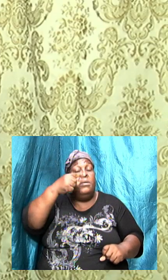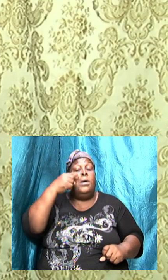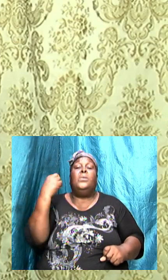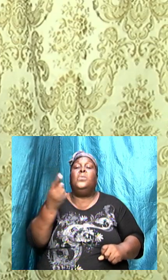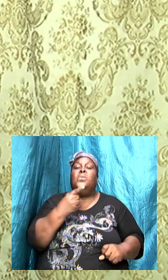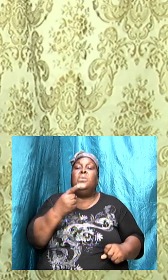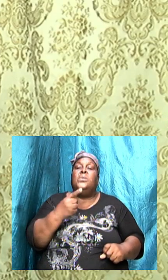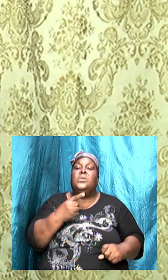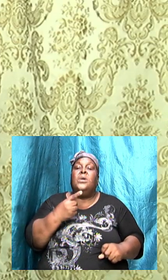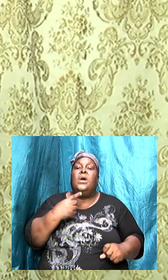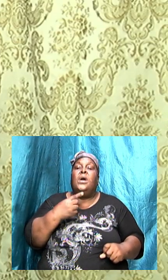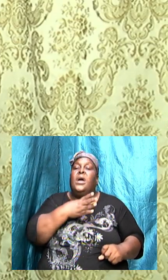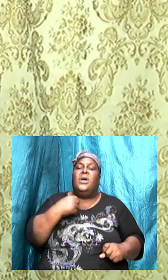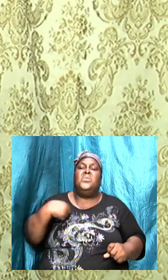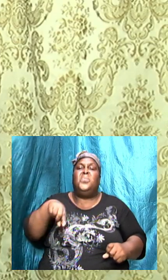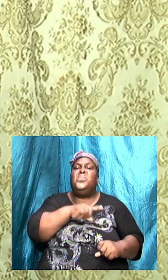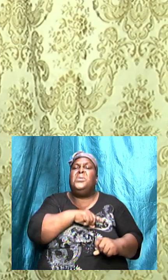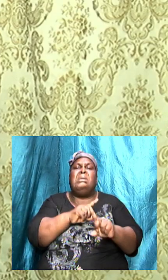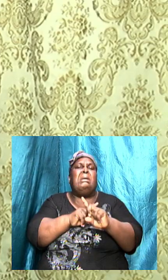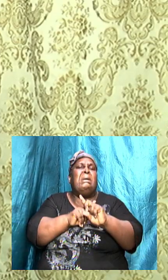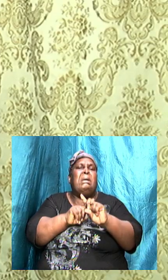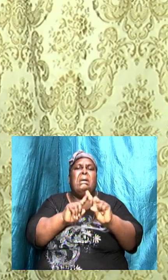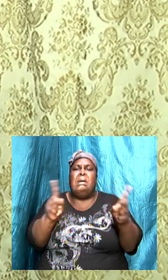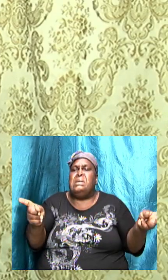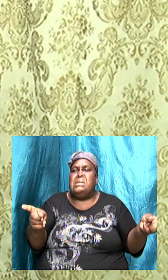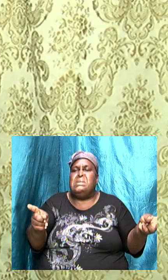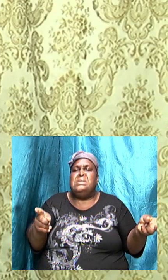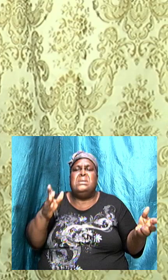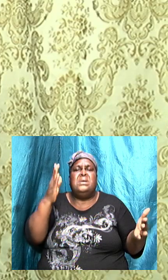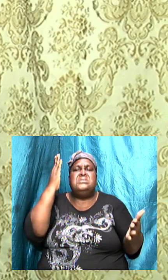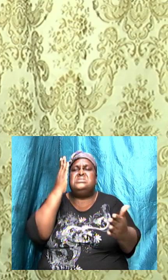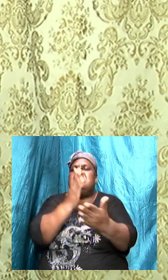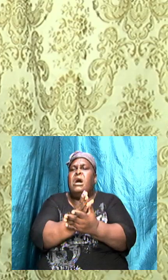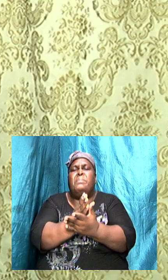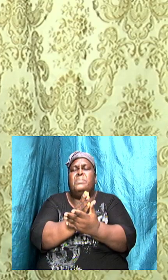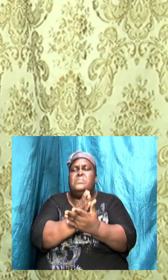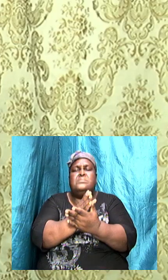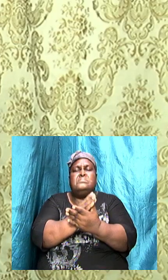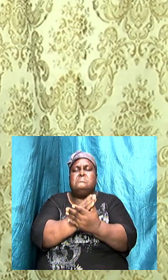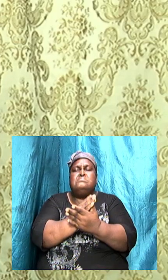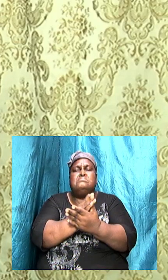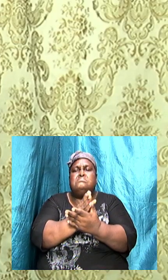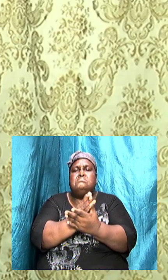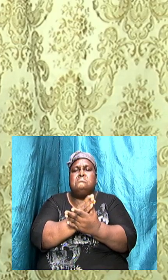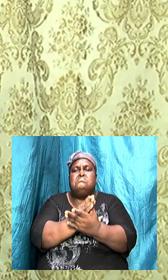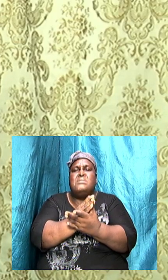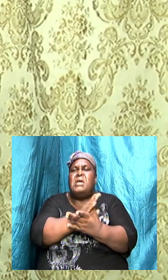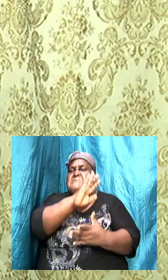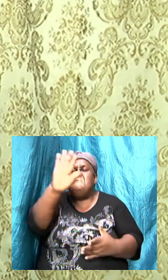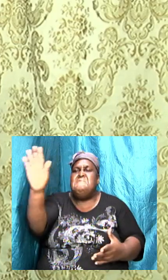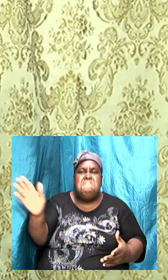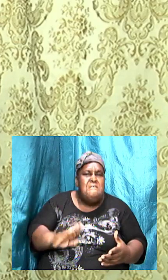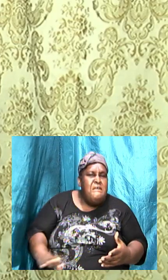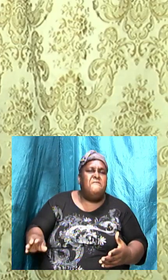cannot, under any circumstance, cannot, never will be able